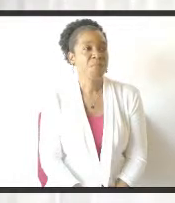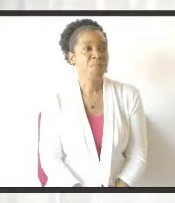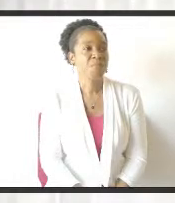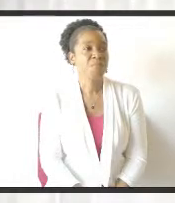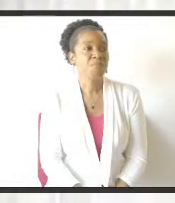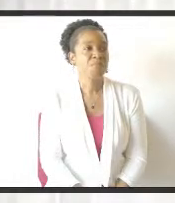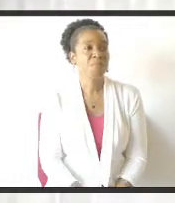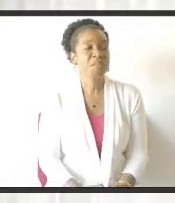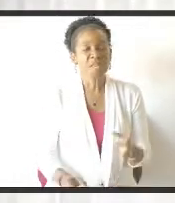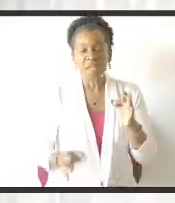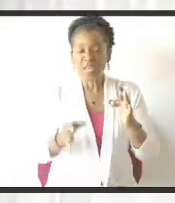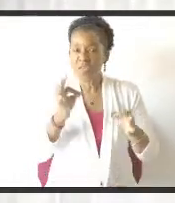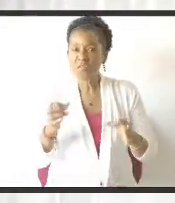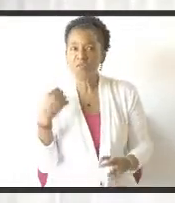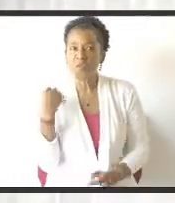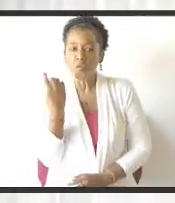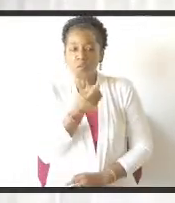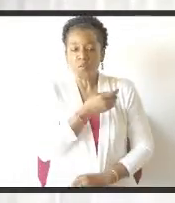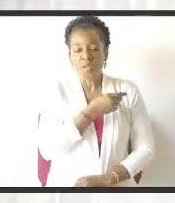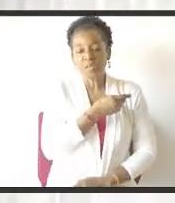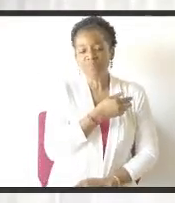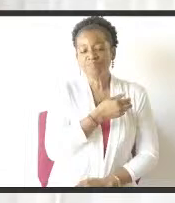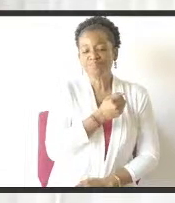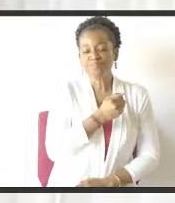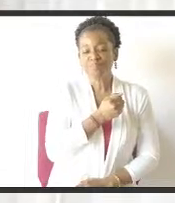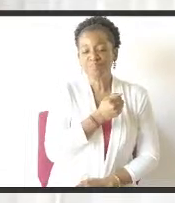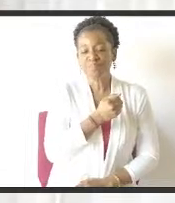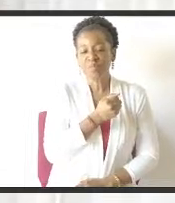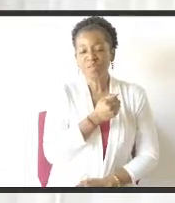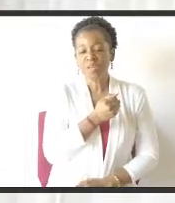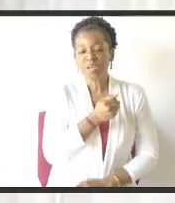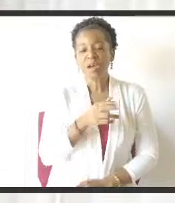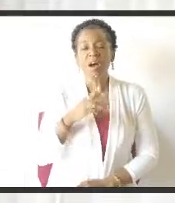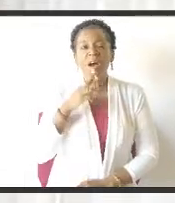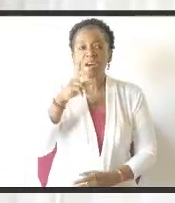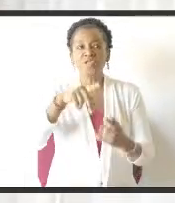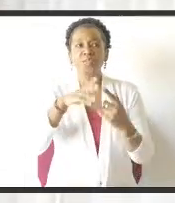spiritual victors. Then when Paul declared in